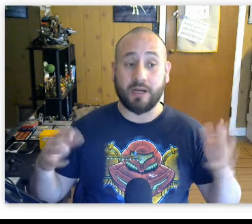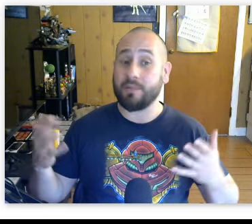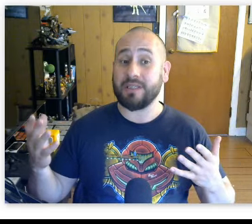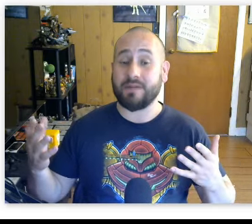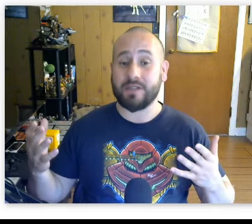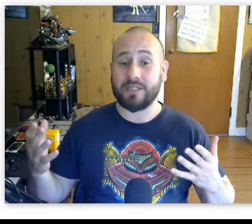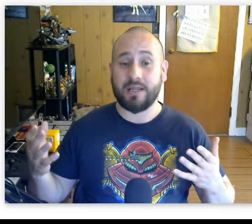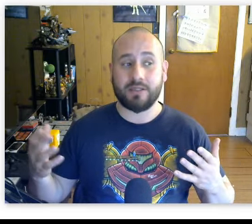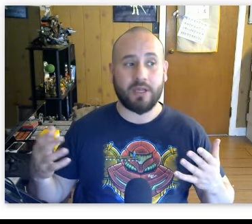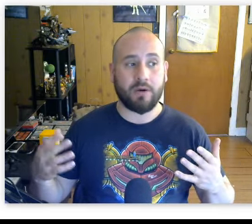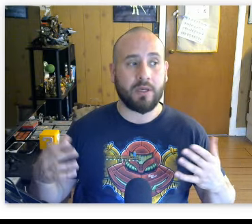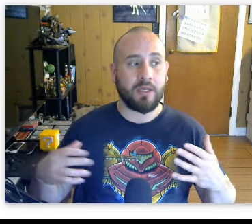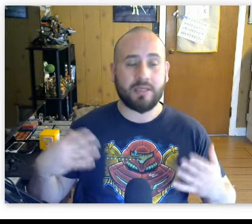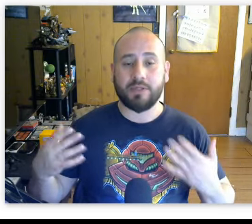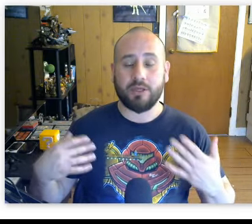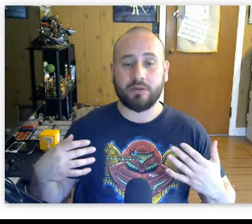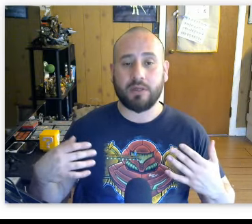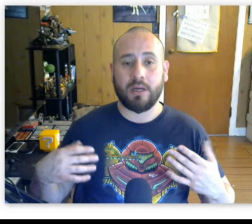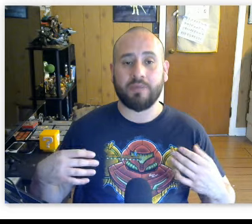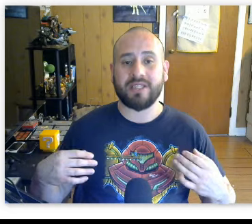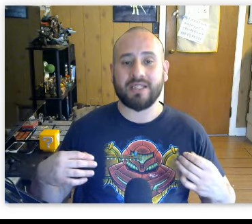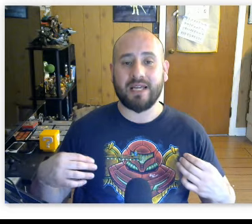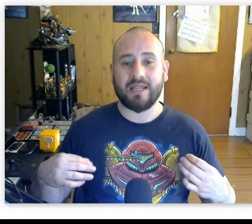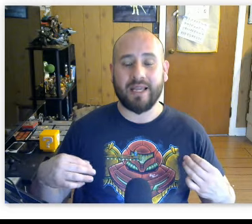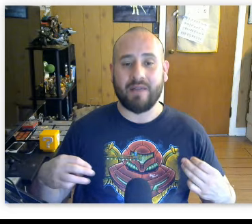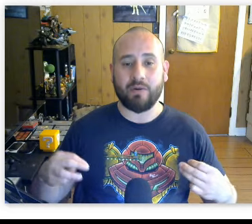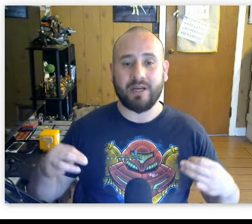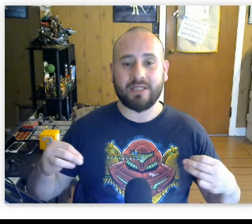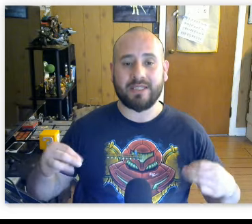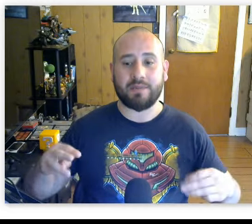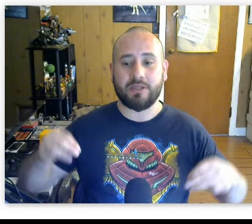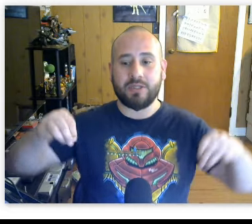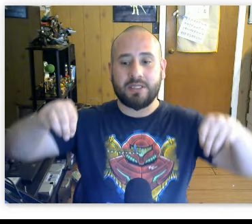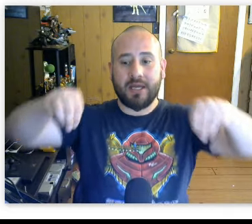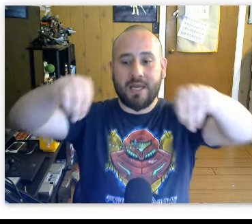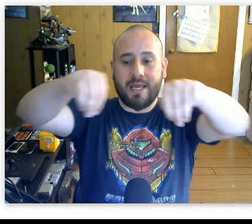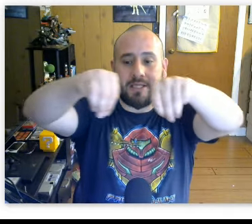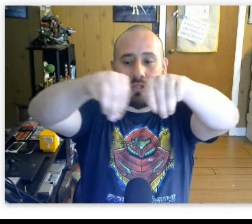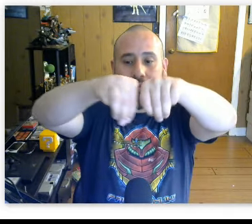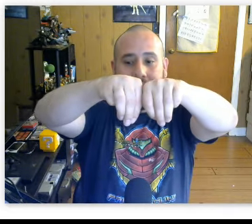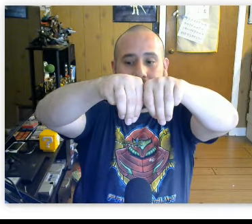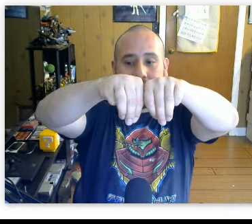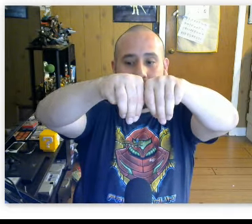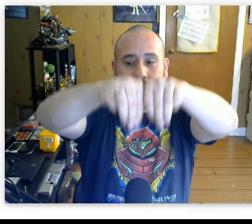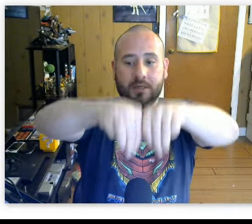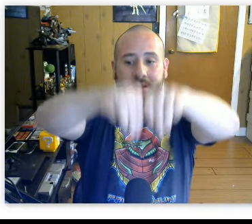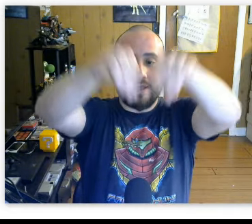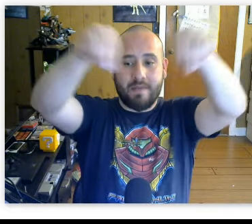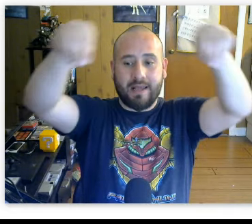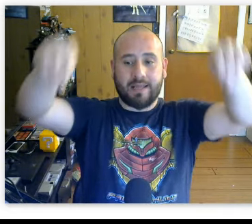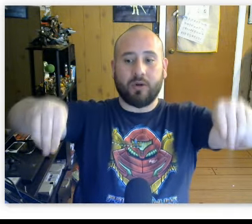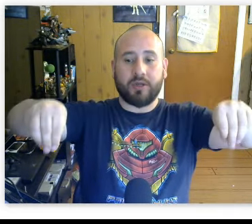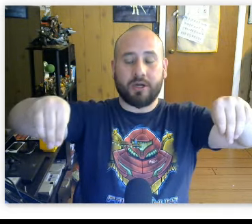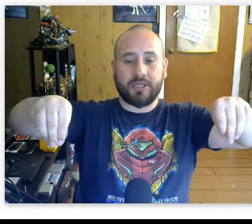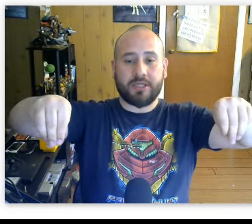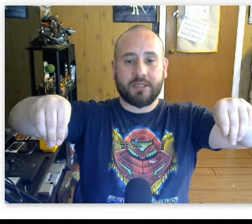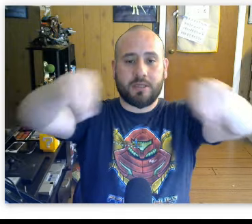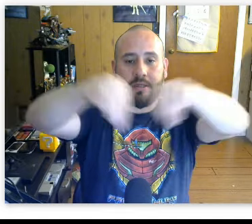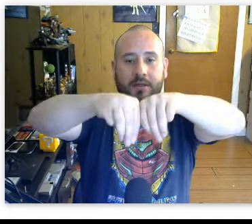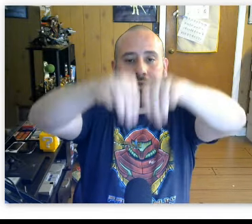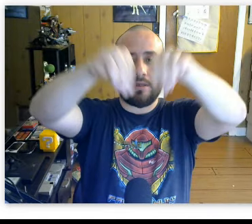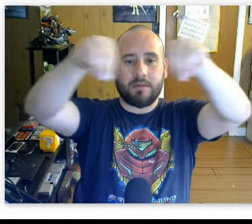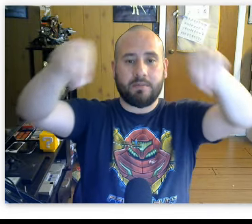a completely different sign. So it's up to you. This is the sign that like everyone else except us uses. It's two M's that make like the golden